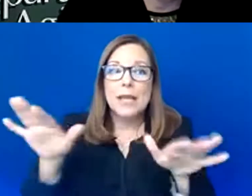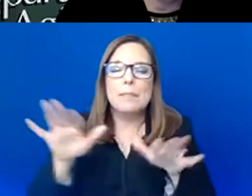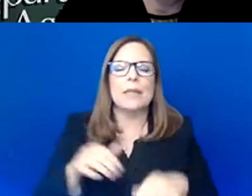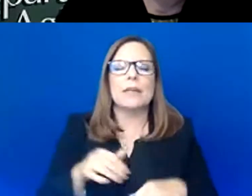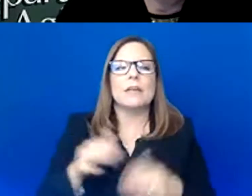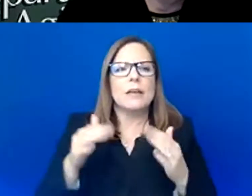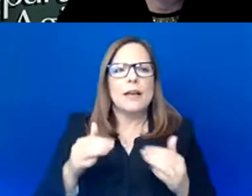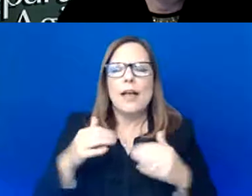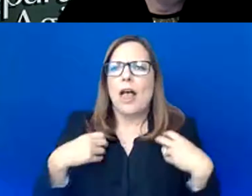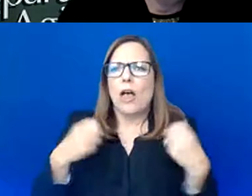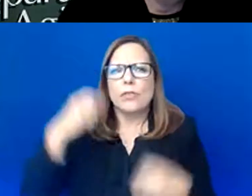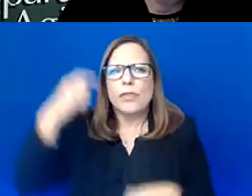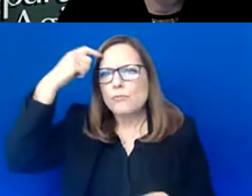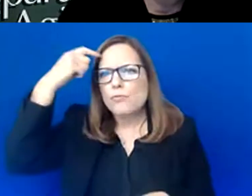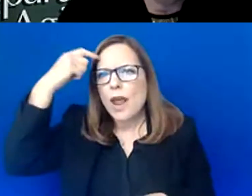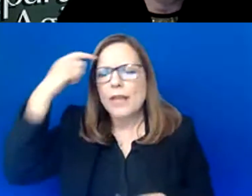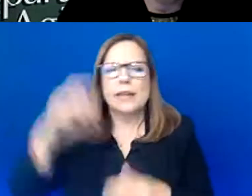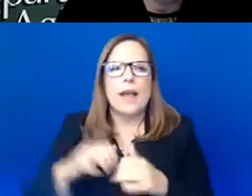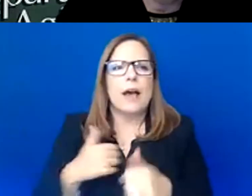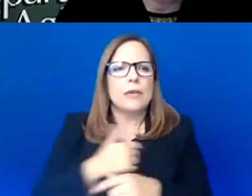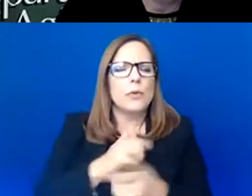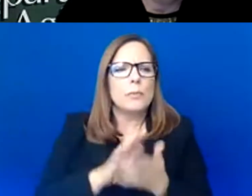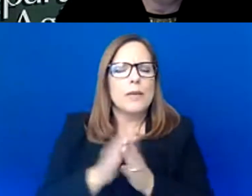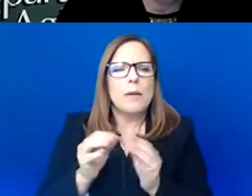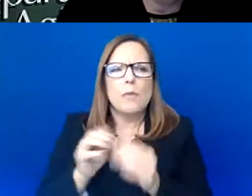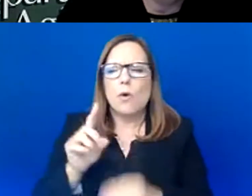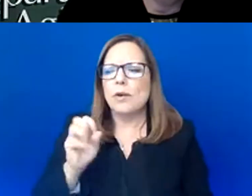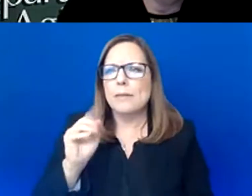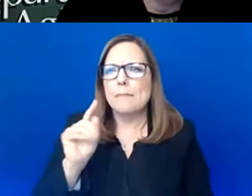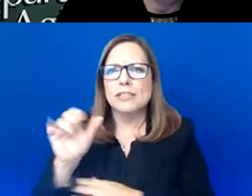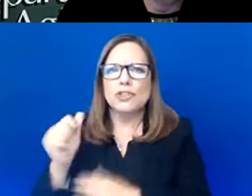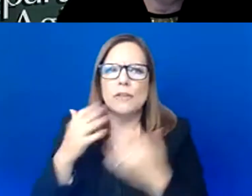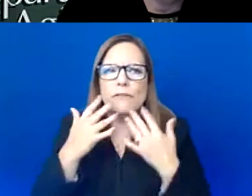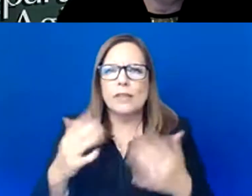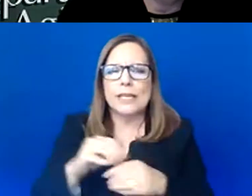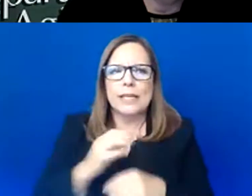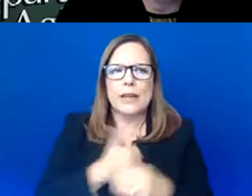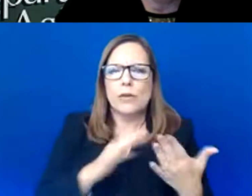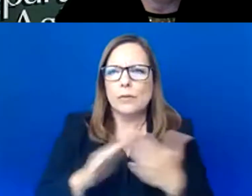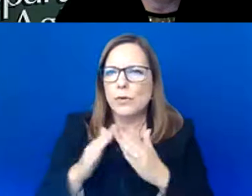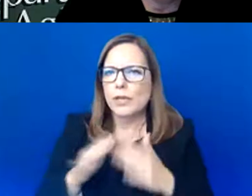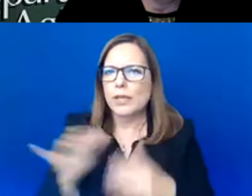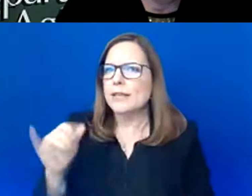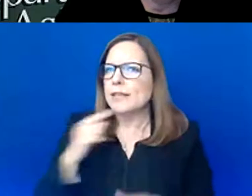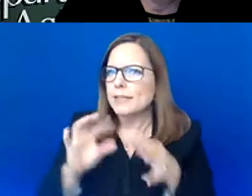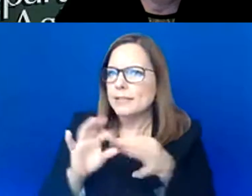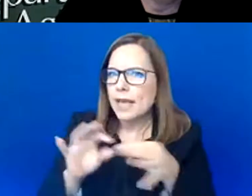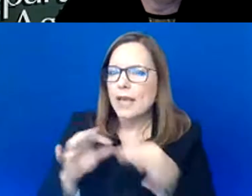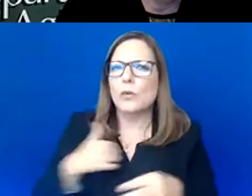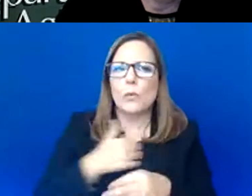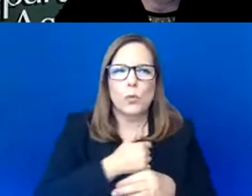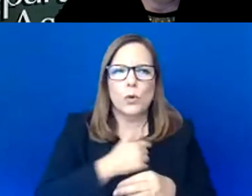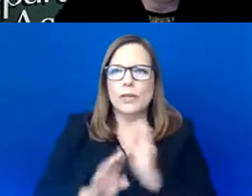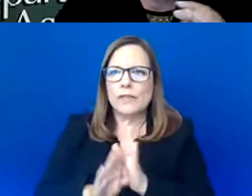become more dementia friendly in our community. As I shared with you, we're building an aging and disability resource connection in Los